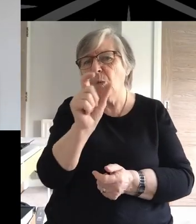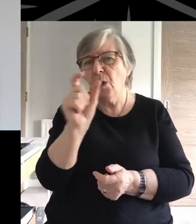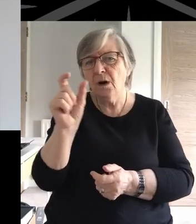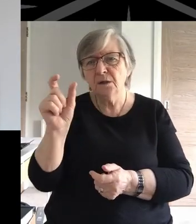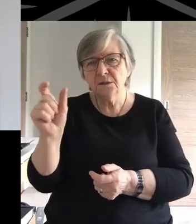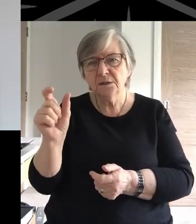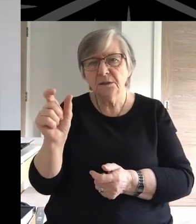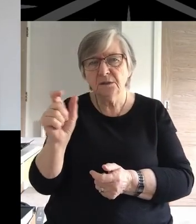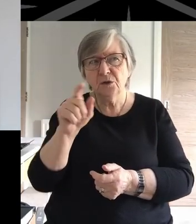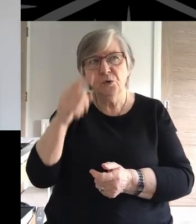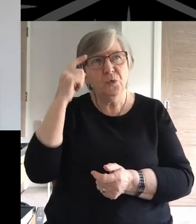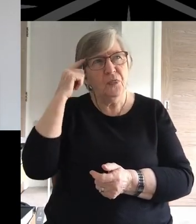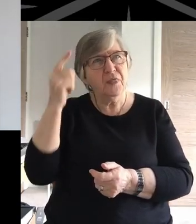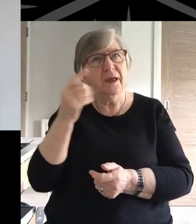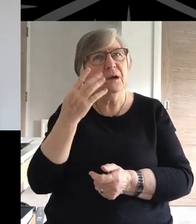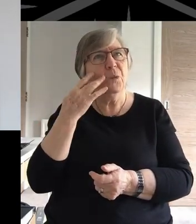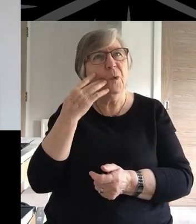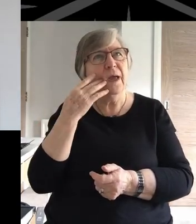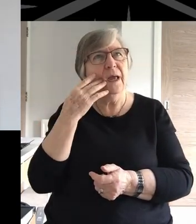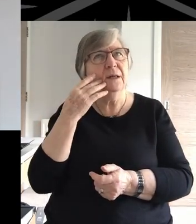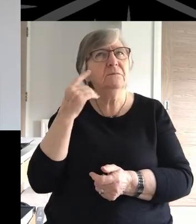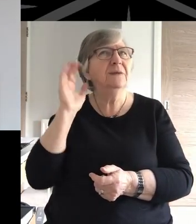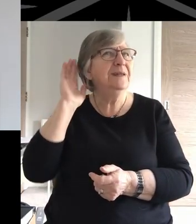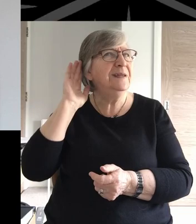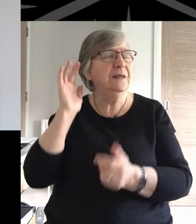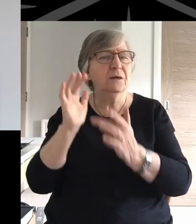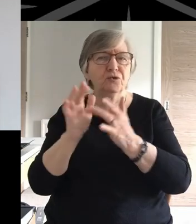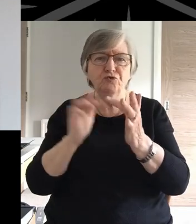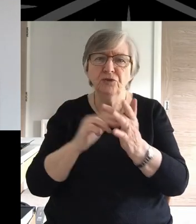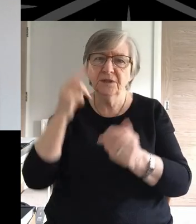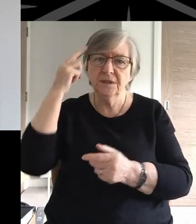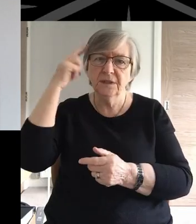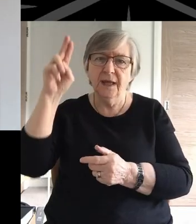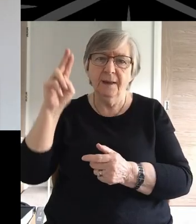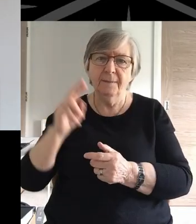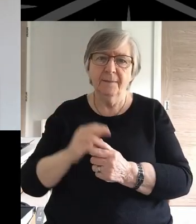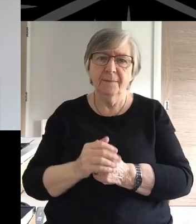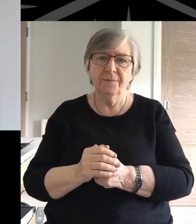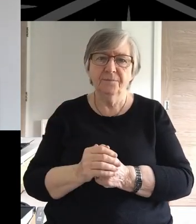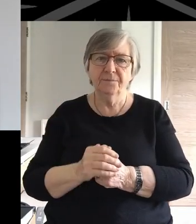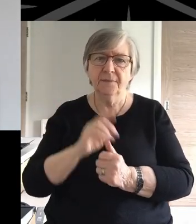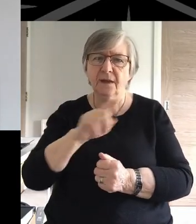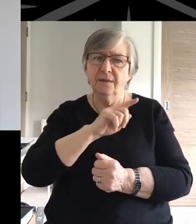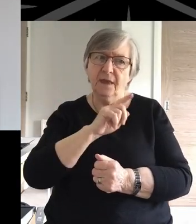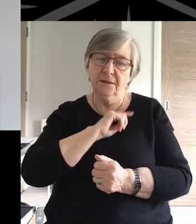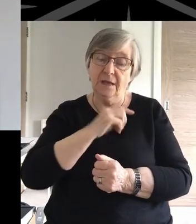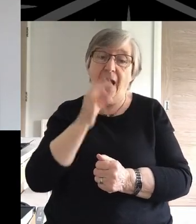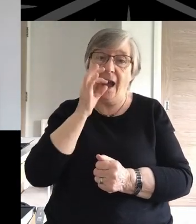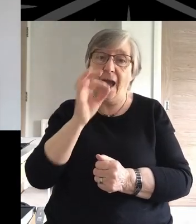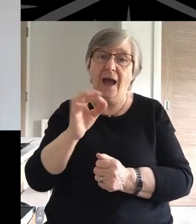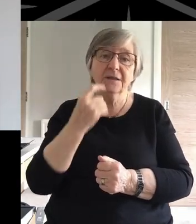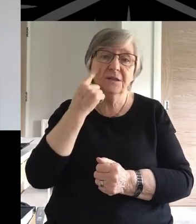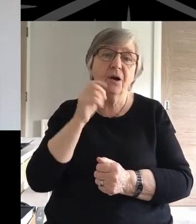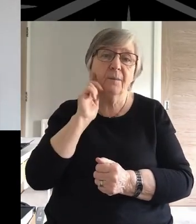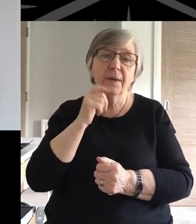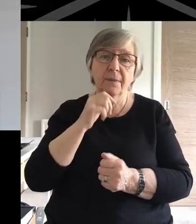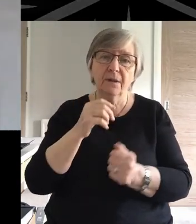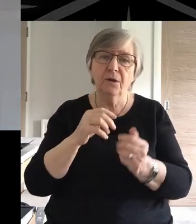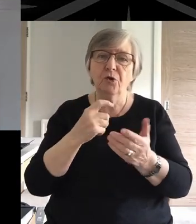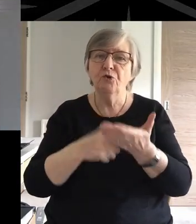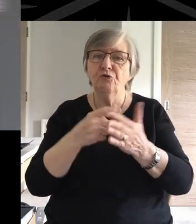or associations do you make when you hear his name? That's why I asked the young people of Renew and